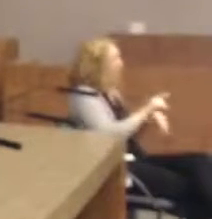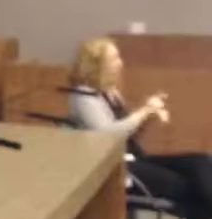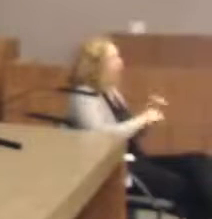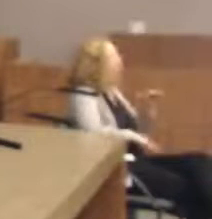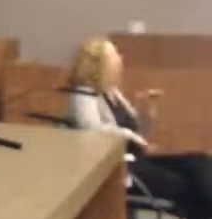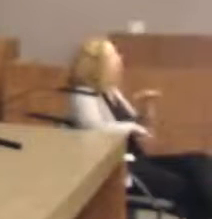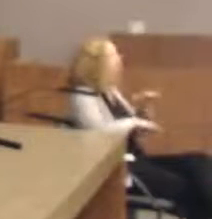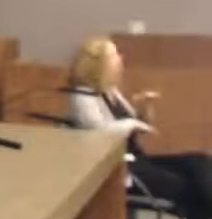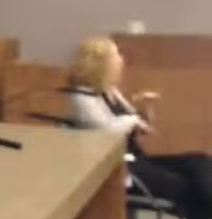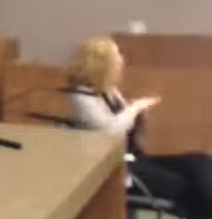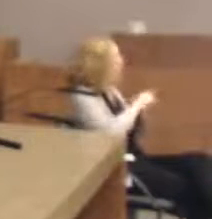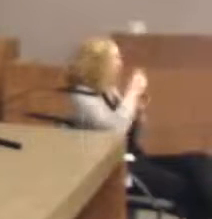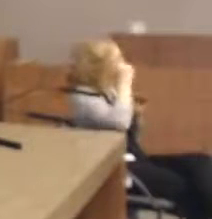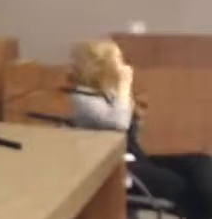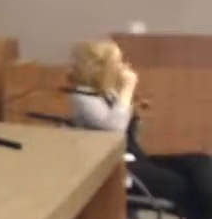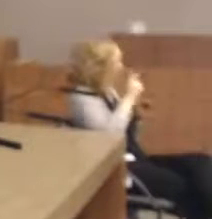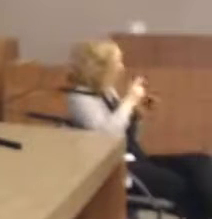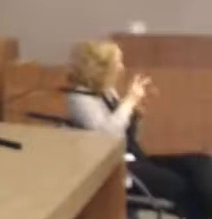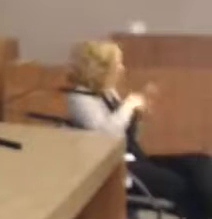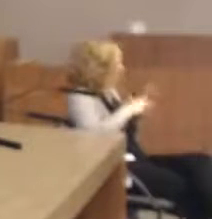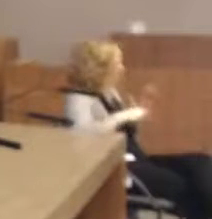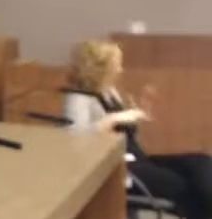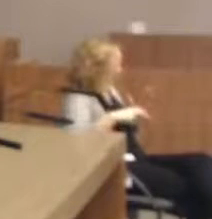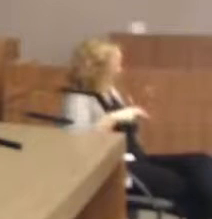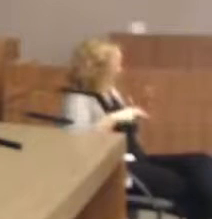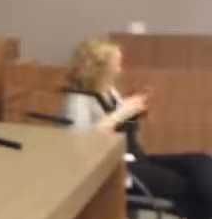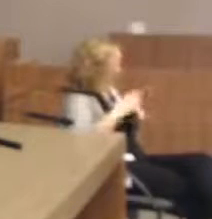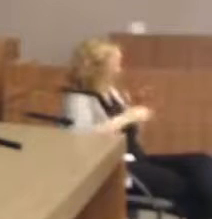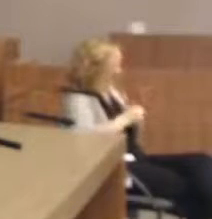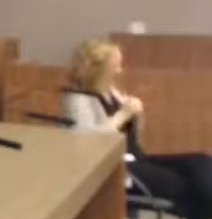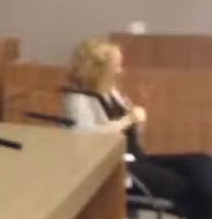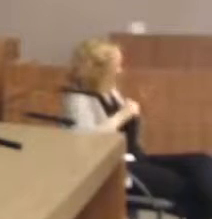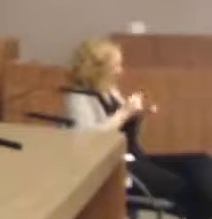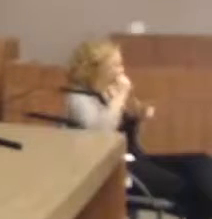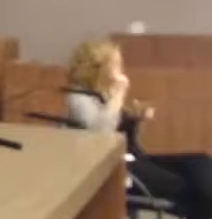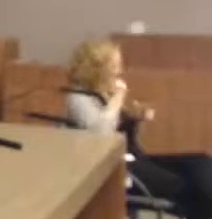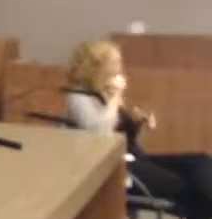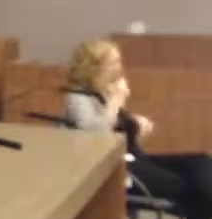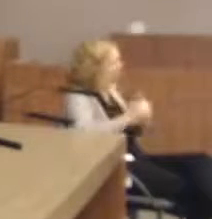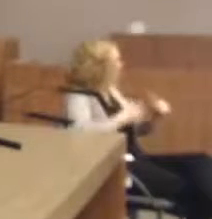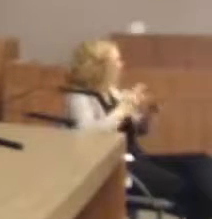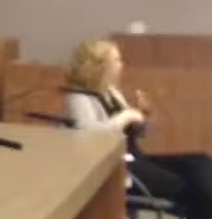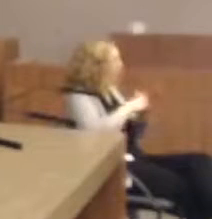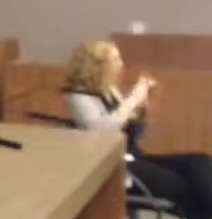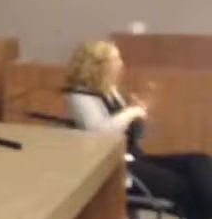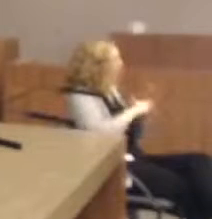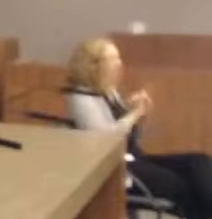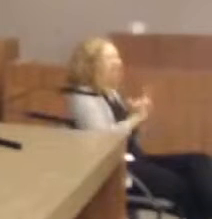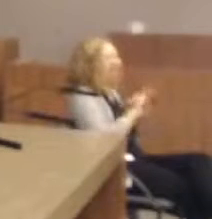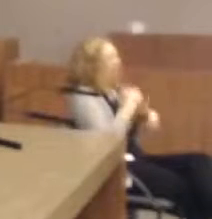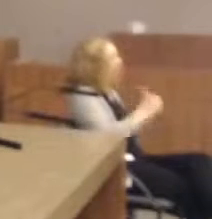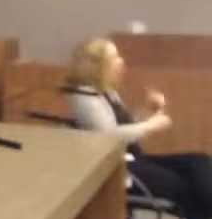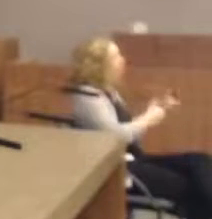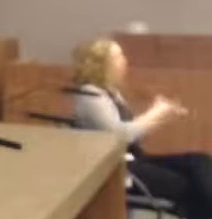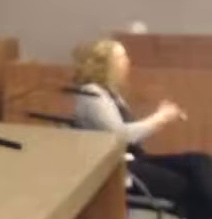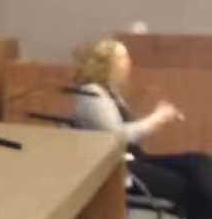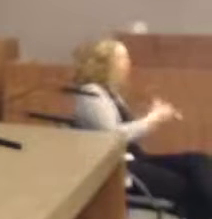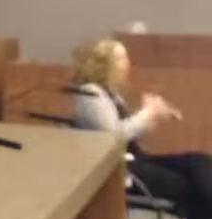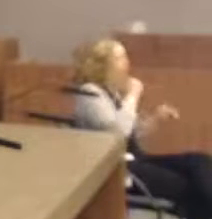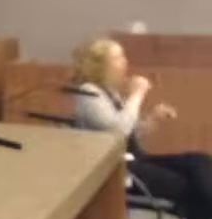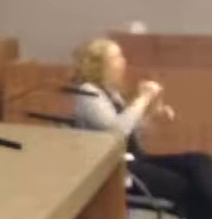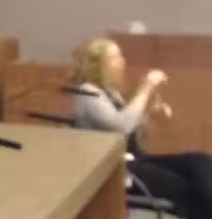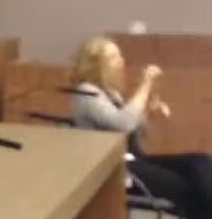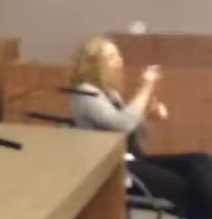end of the page and you can't remember anything that you've read. You're not taking that information in, right? It's a similar process that's happening. You're not encoding